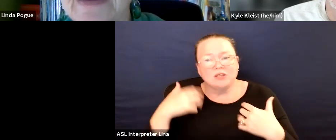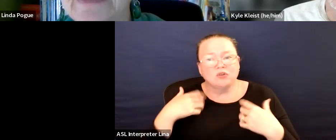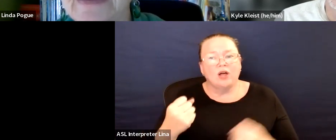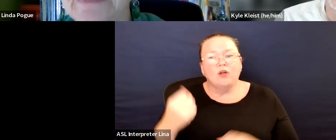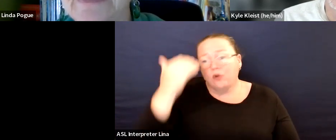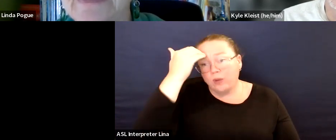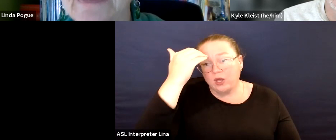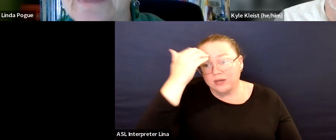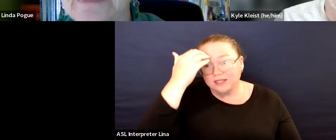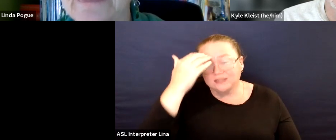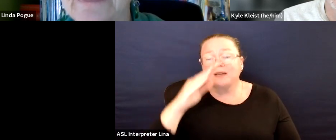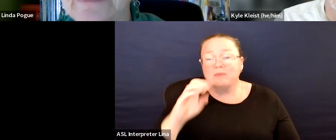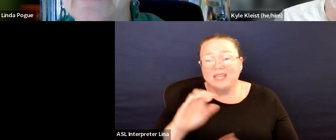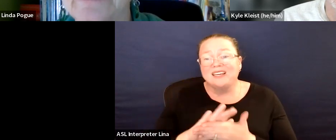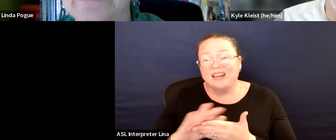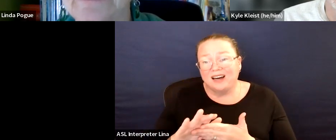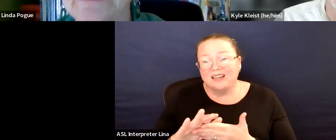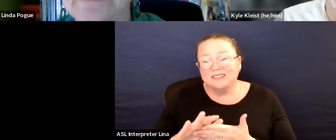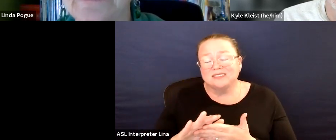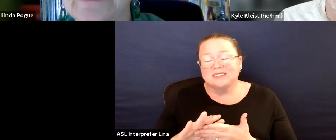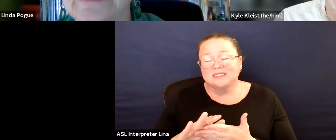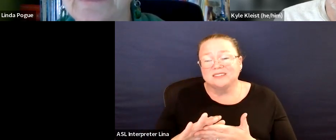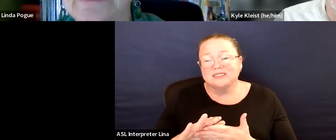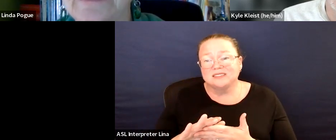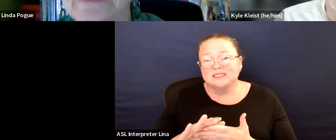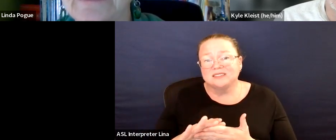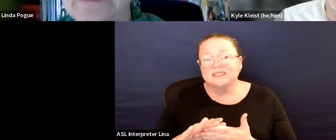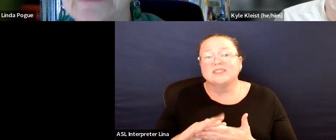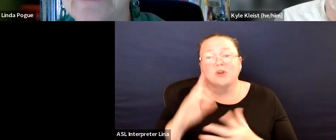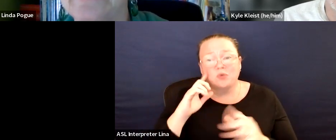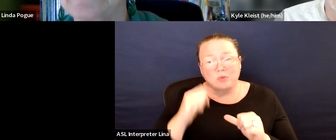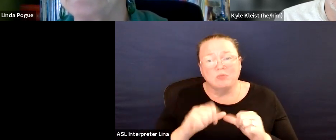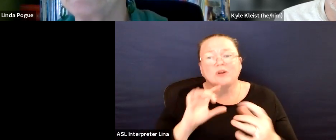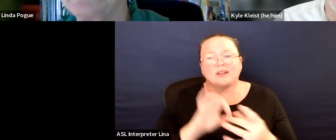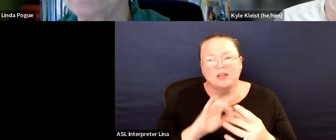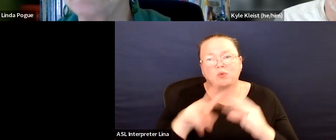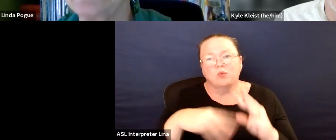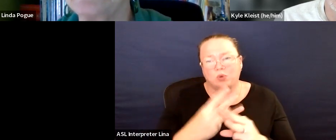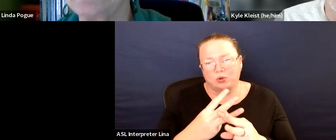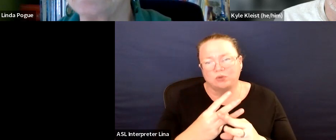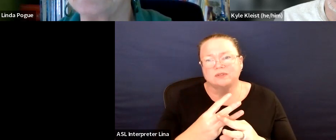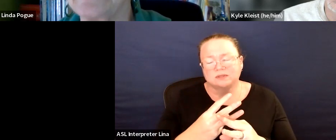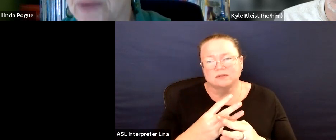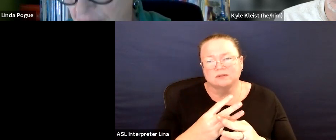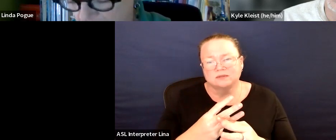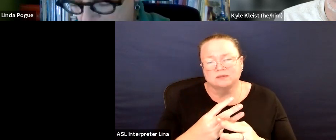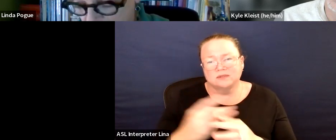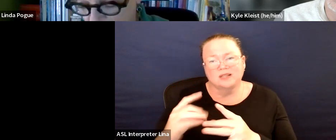awareness, be kind, number, connect world. And that's all connected